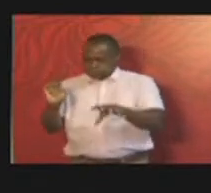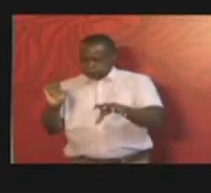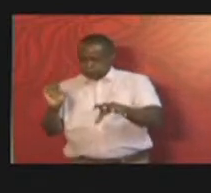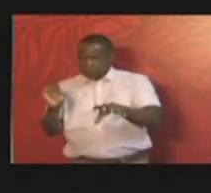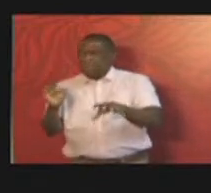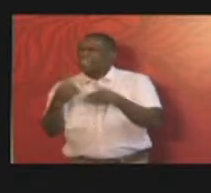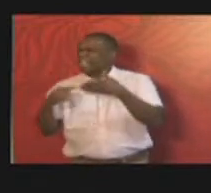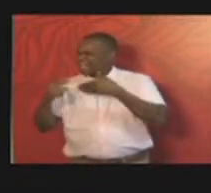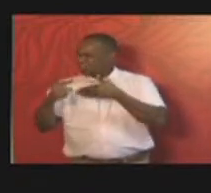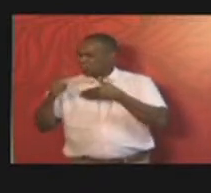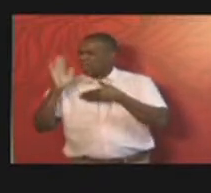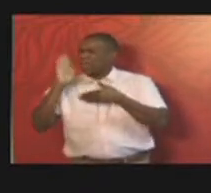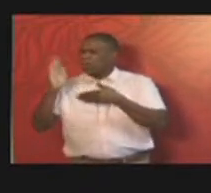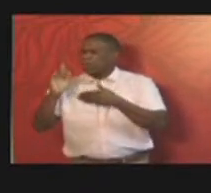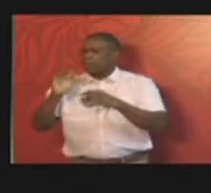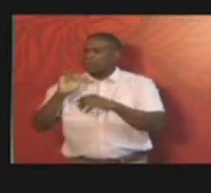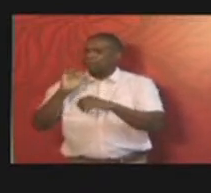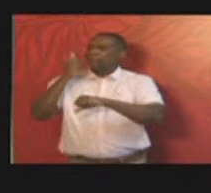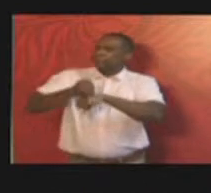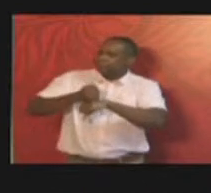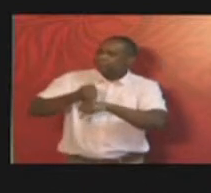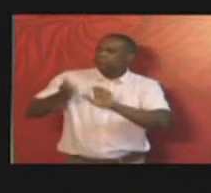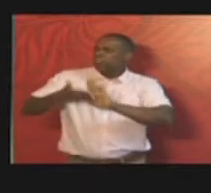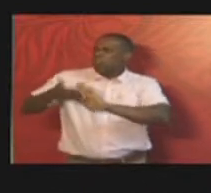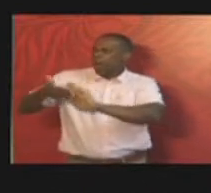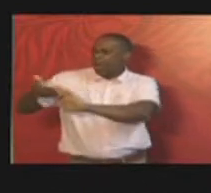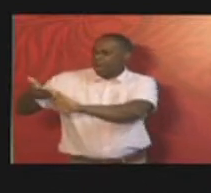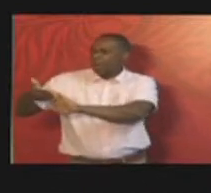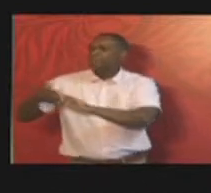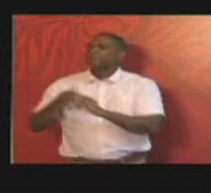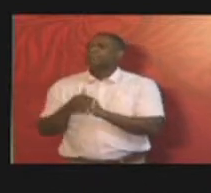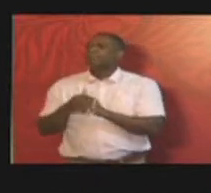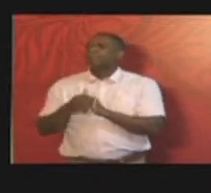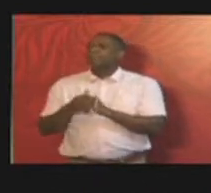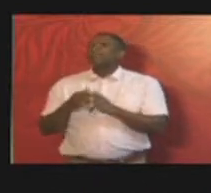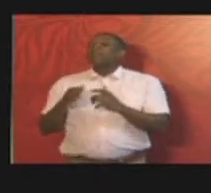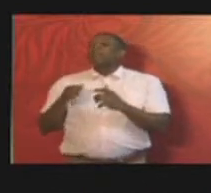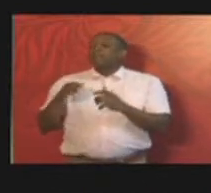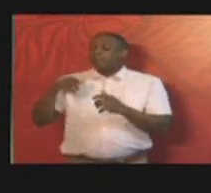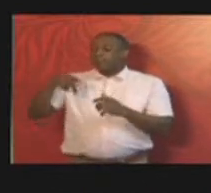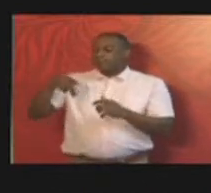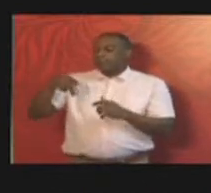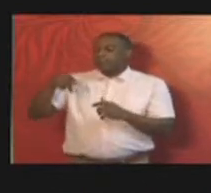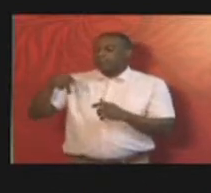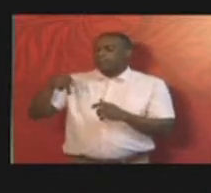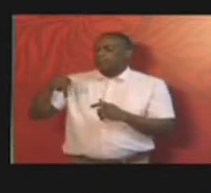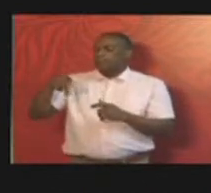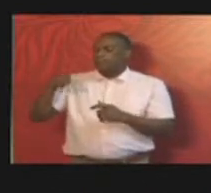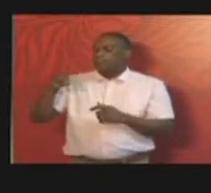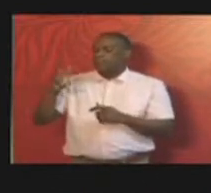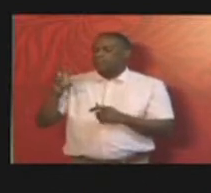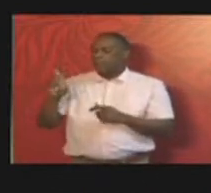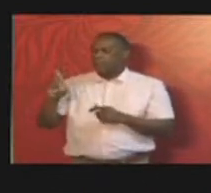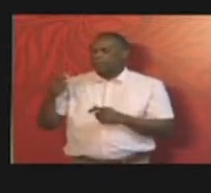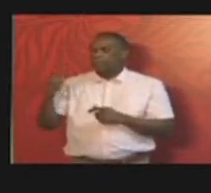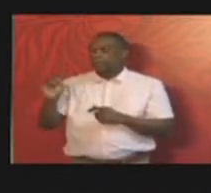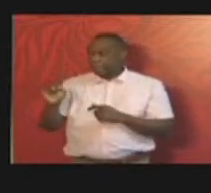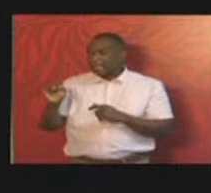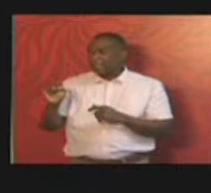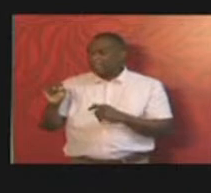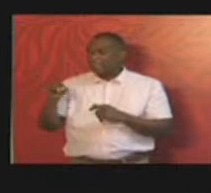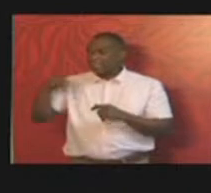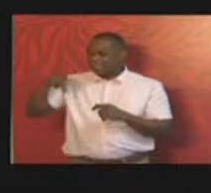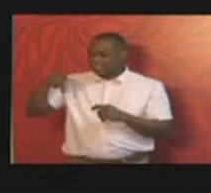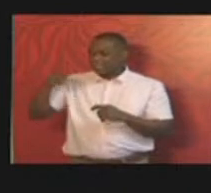hopefully by Wednesday. The Penal Power Gen site started up yesterday as planned. So as